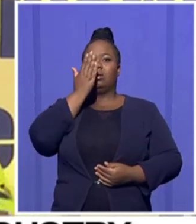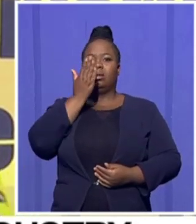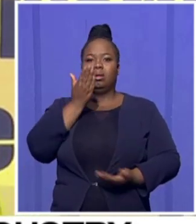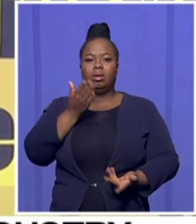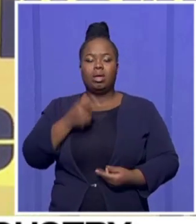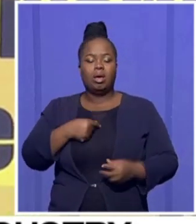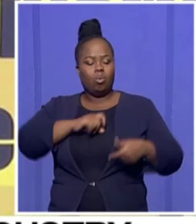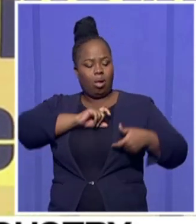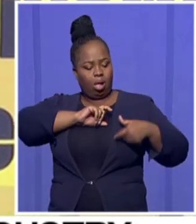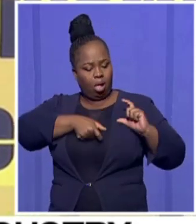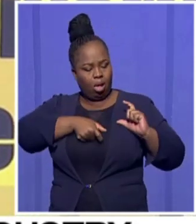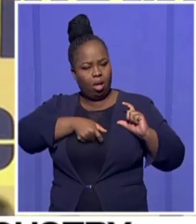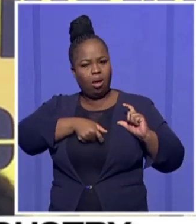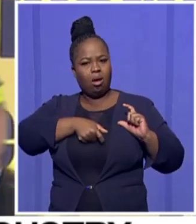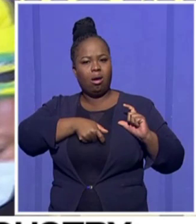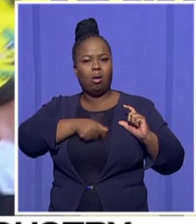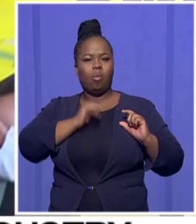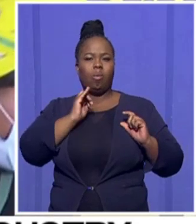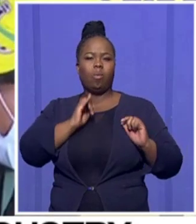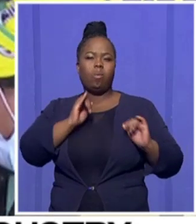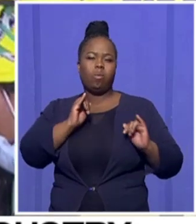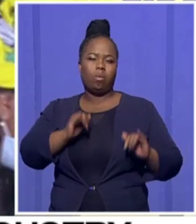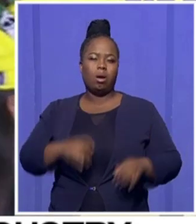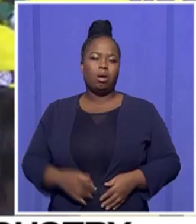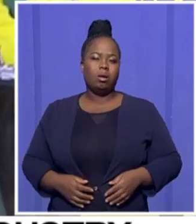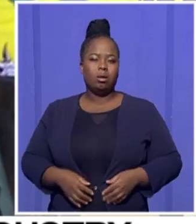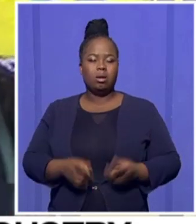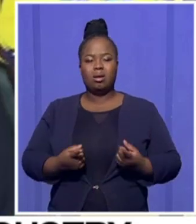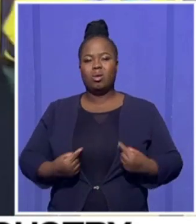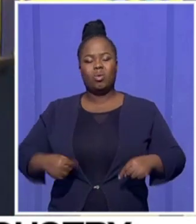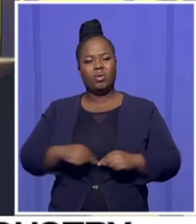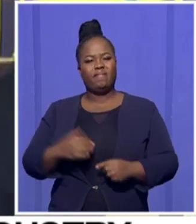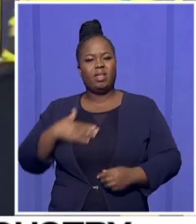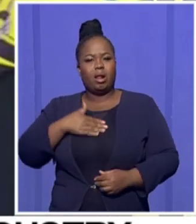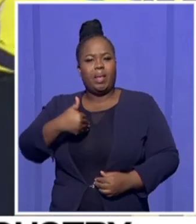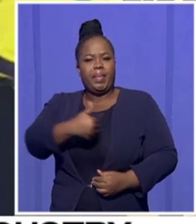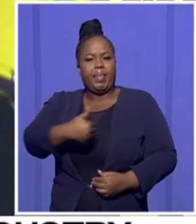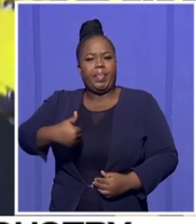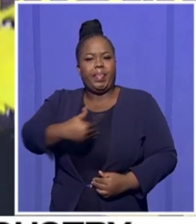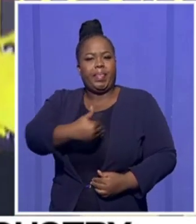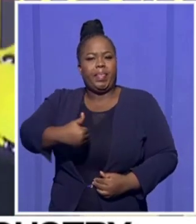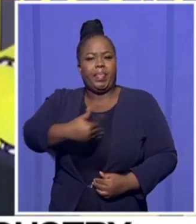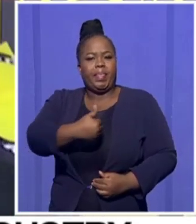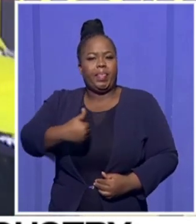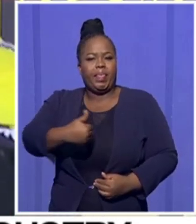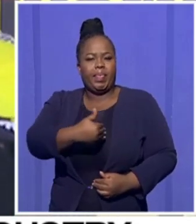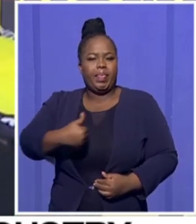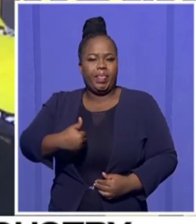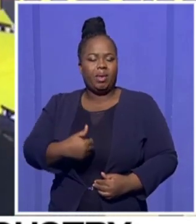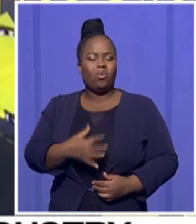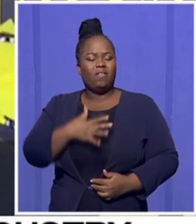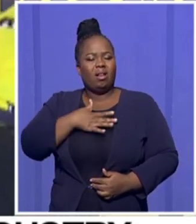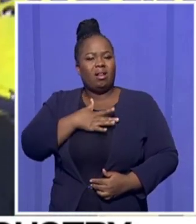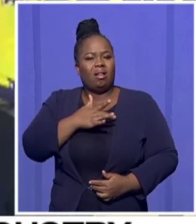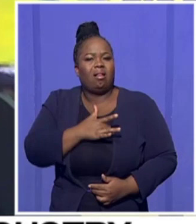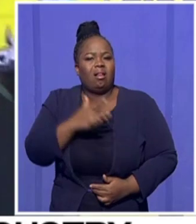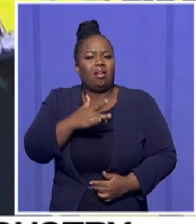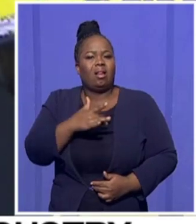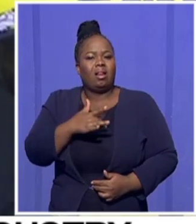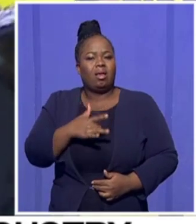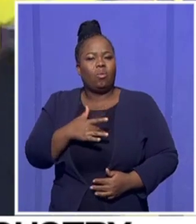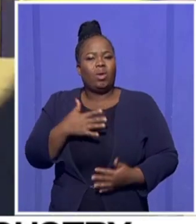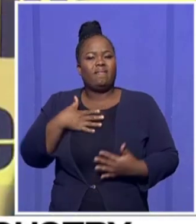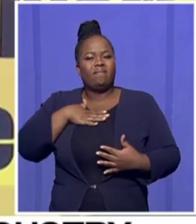our hearts. We are poorer without him. We are wounded. We are